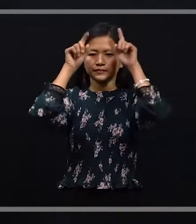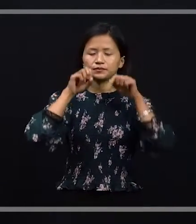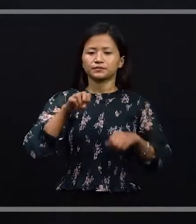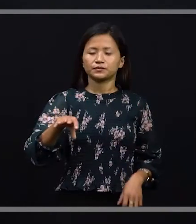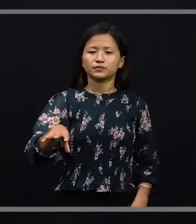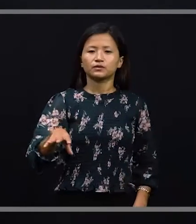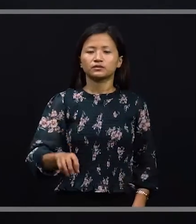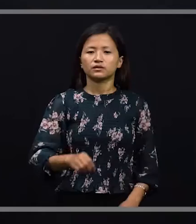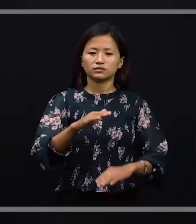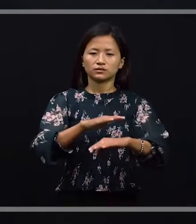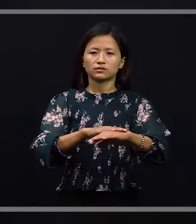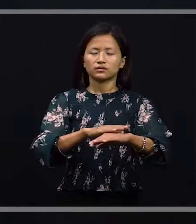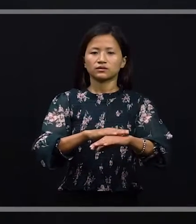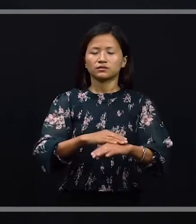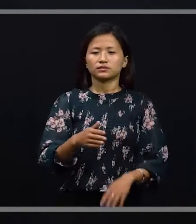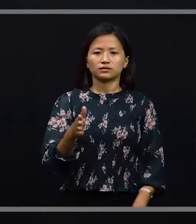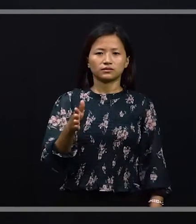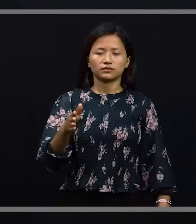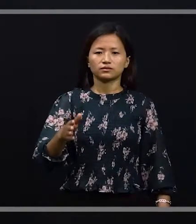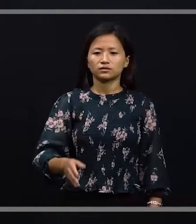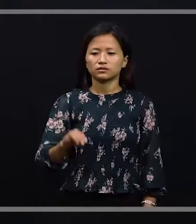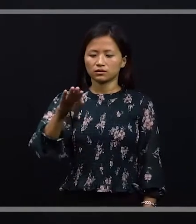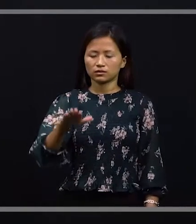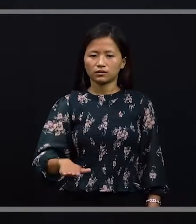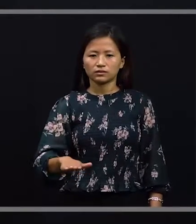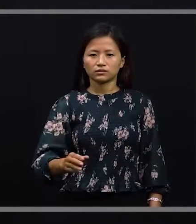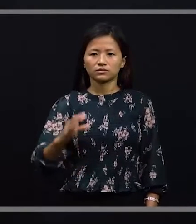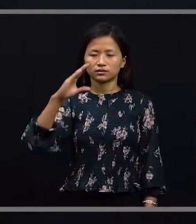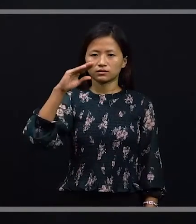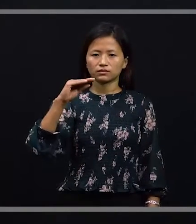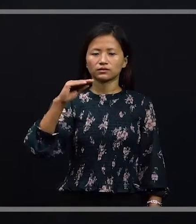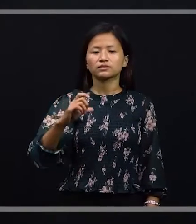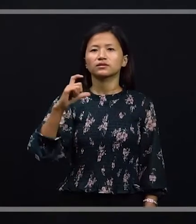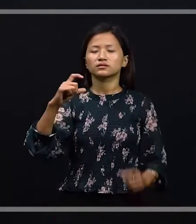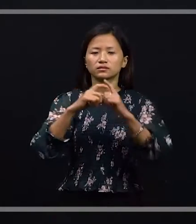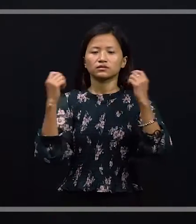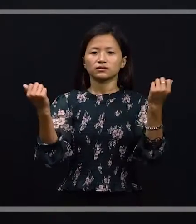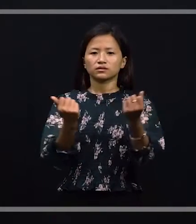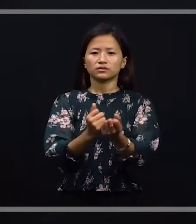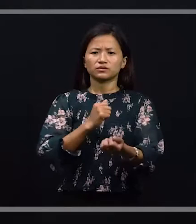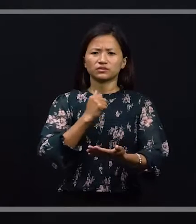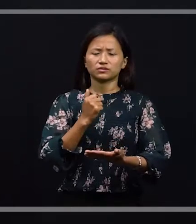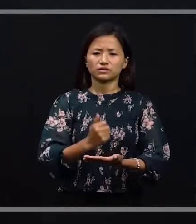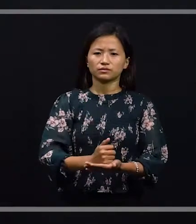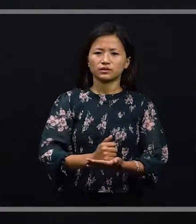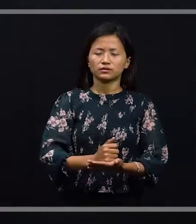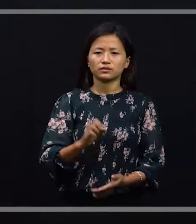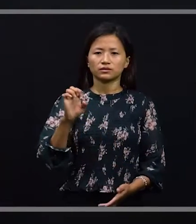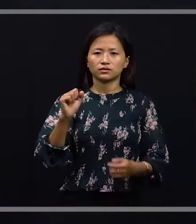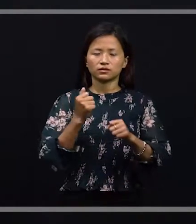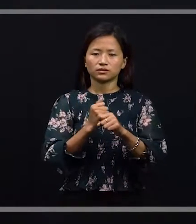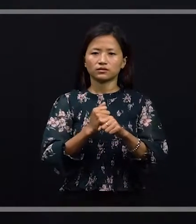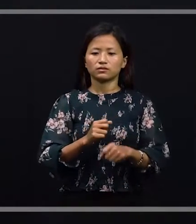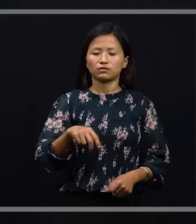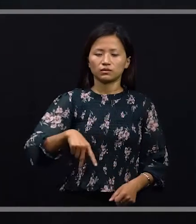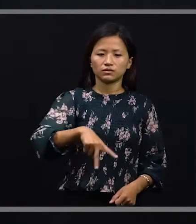jealousy. Now, because of the caste system, there was a lot of enmity and jealousy. They could not unite among themselves, because